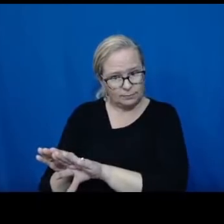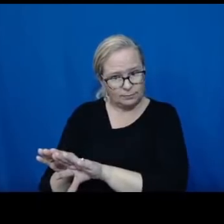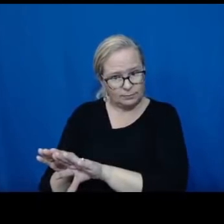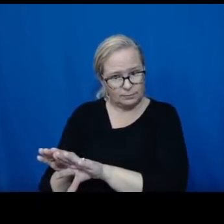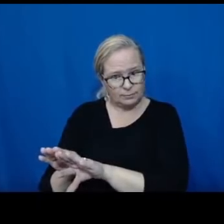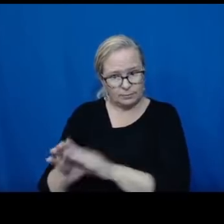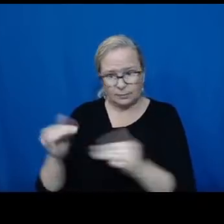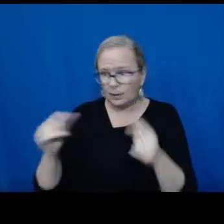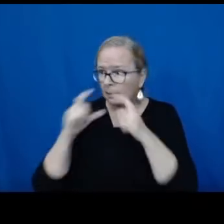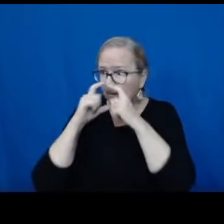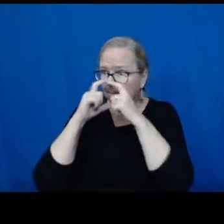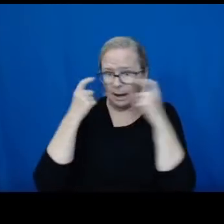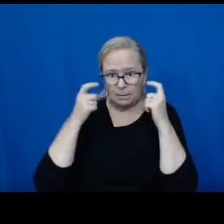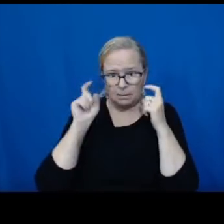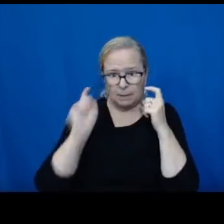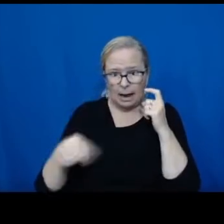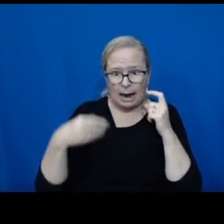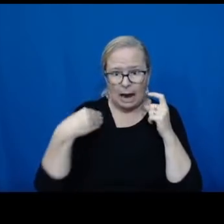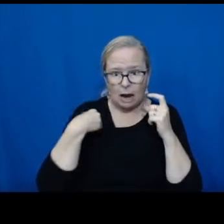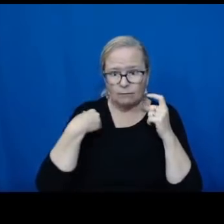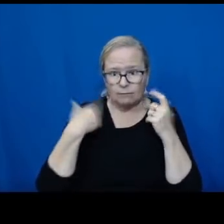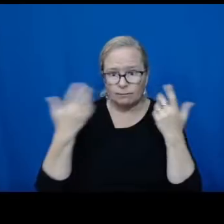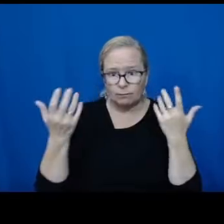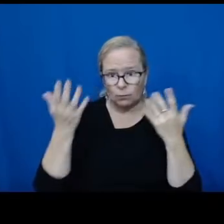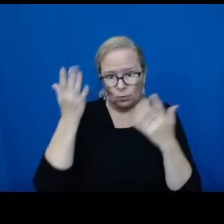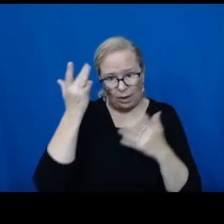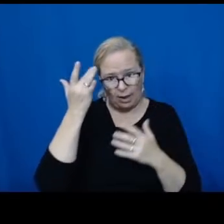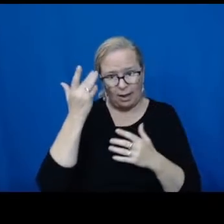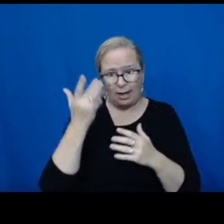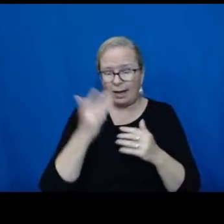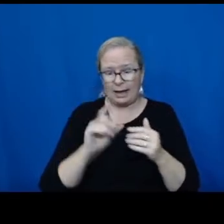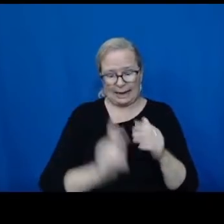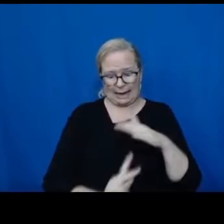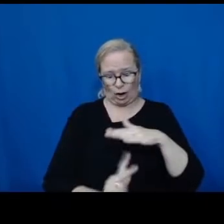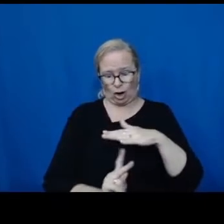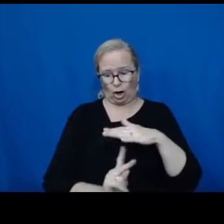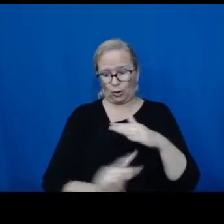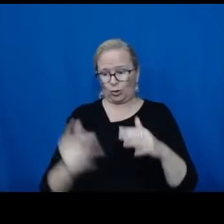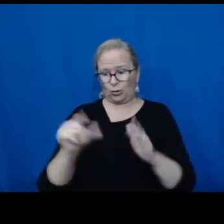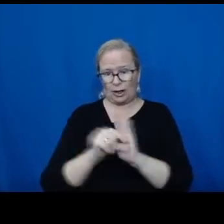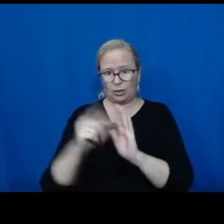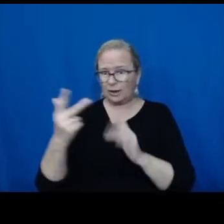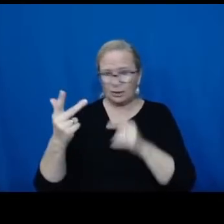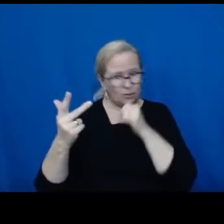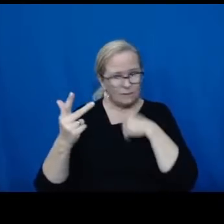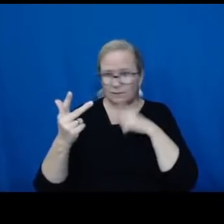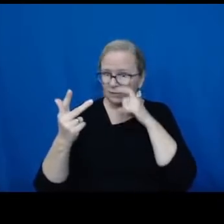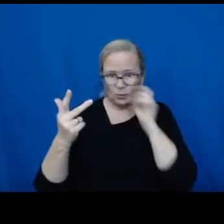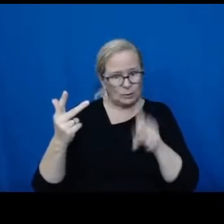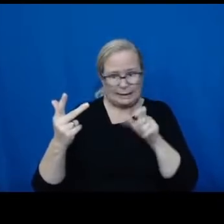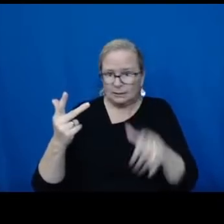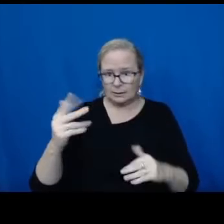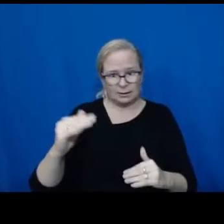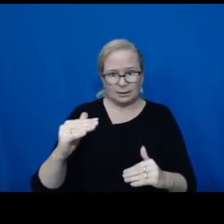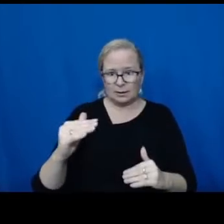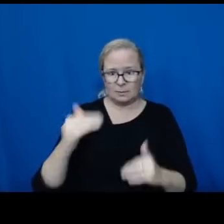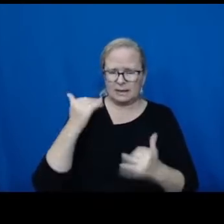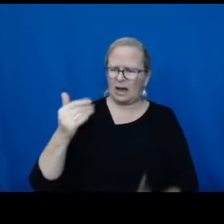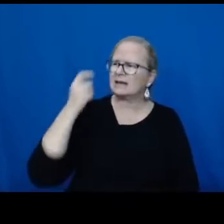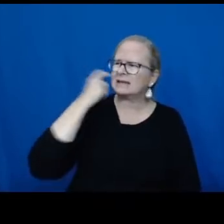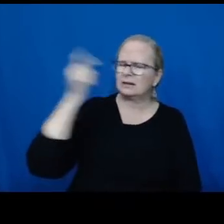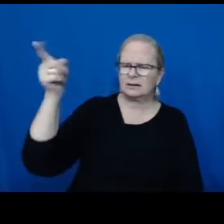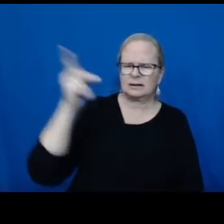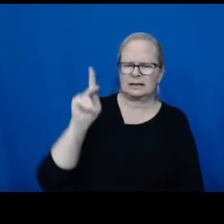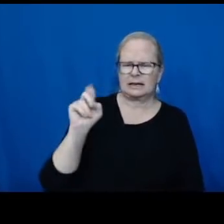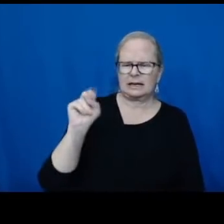someone specifically asked him about a fire break and about school closures. And he reiterated that the school closures in the spring were due to